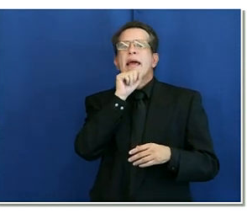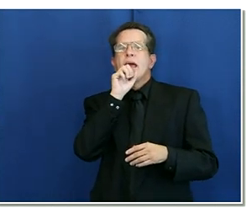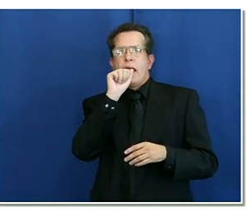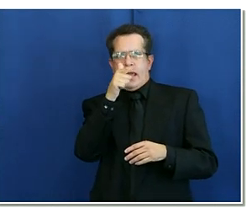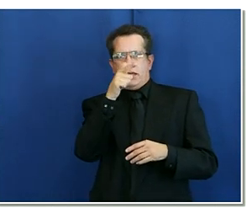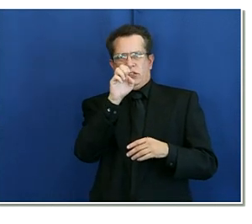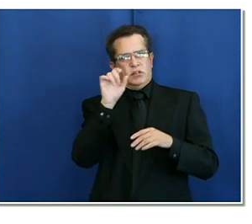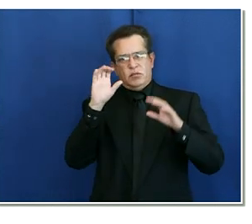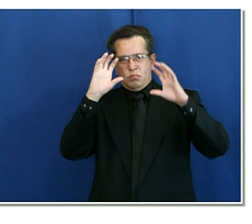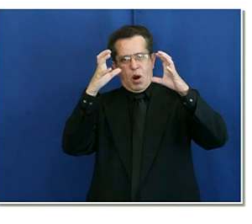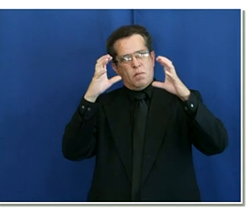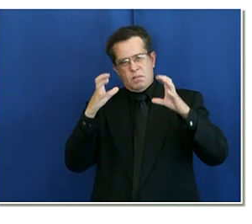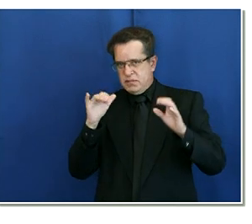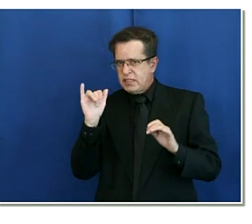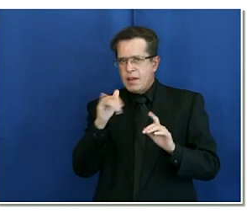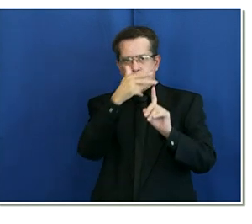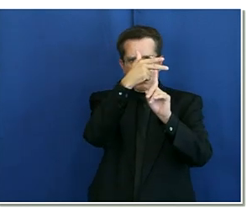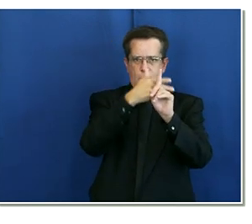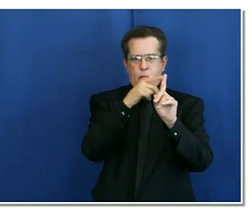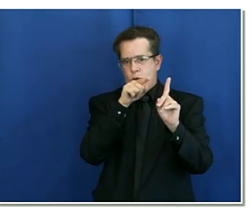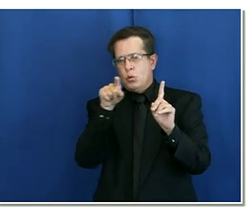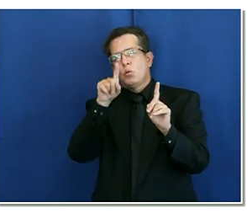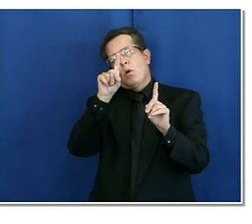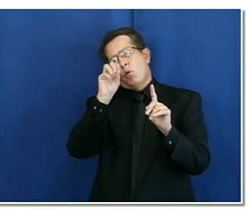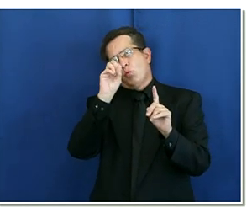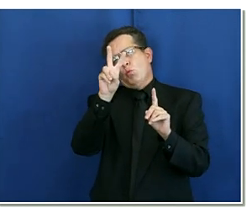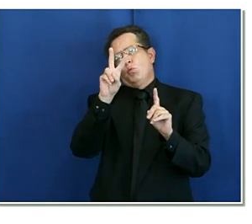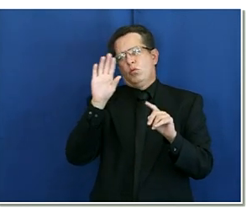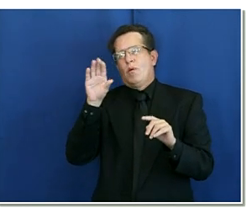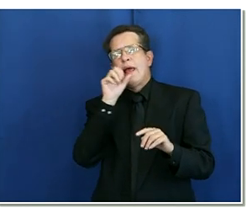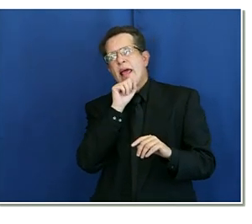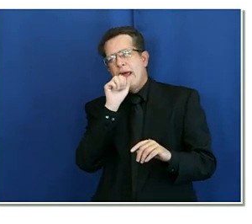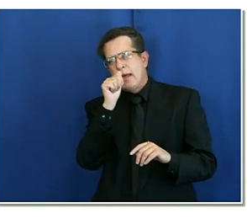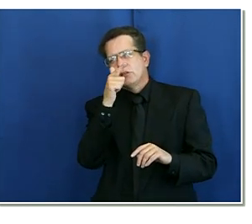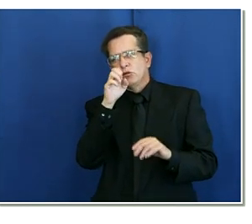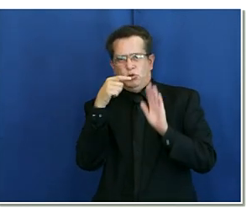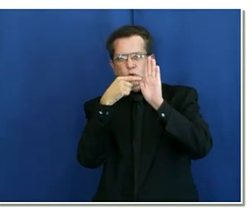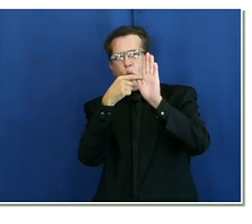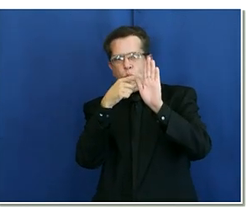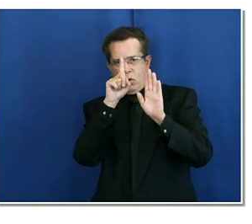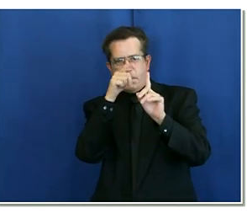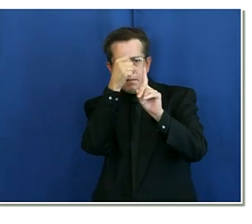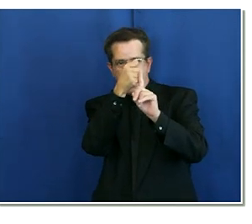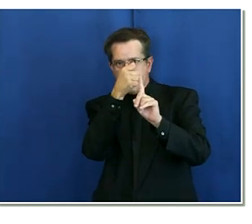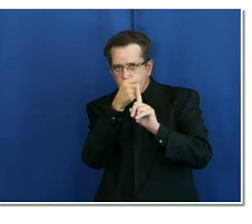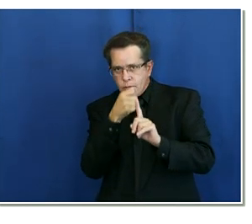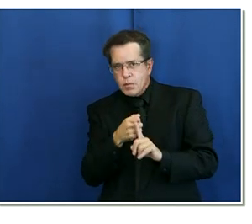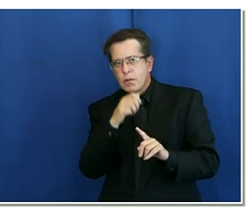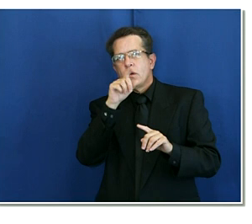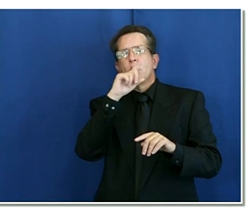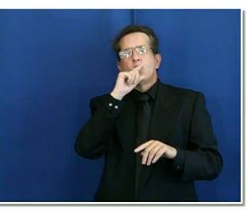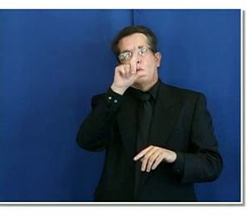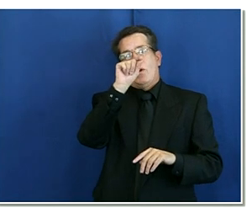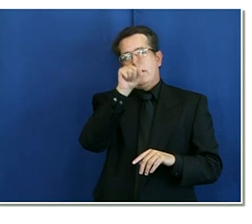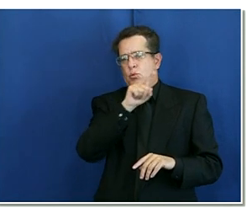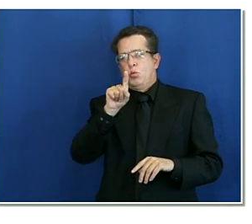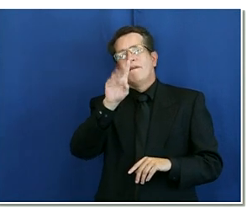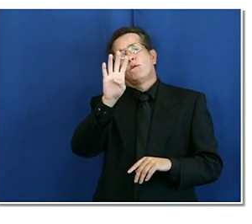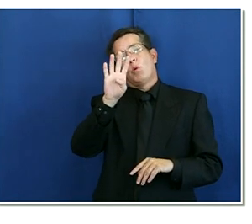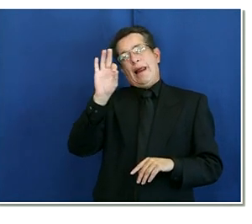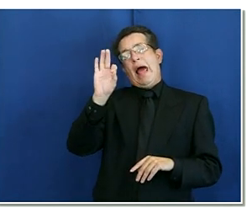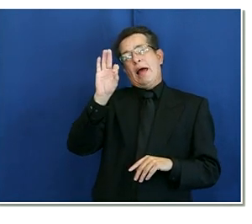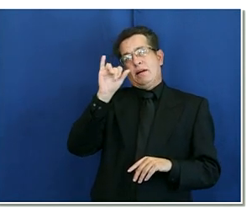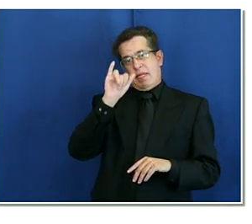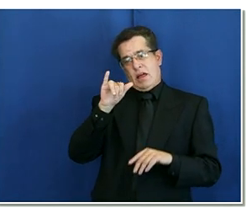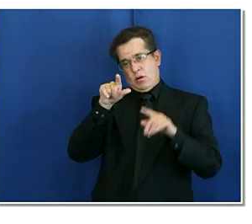cases is the same, 3 months to 102 years of age. The age groups from 20 to 49 years of